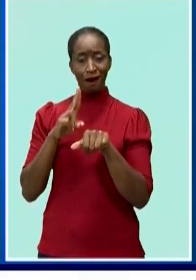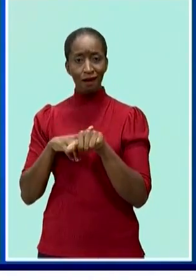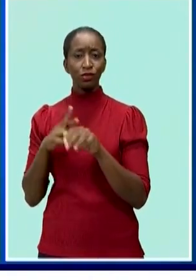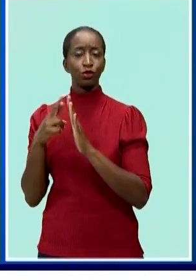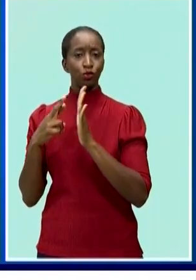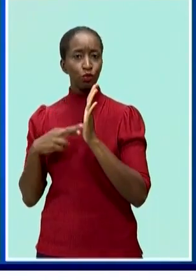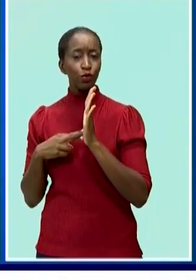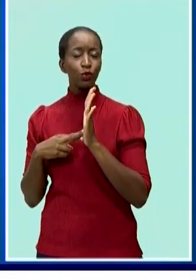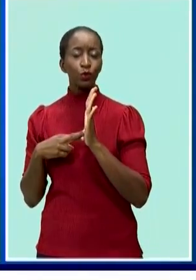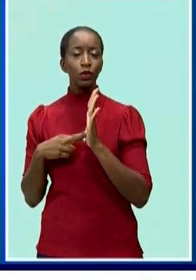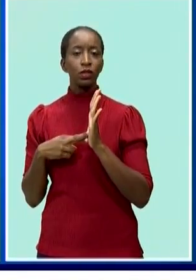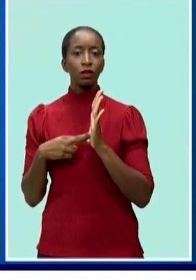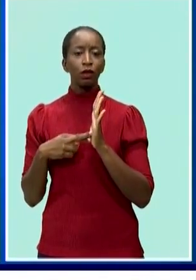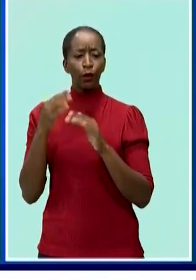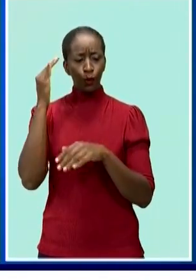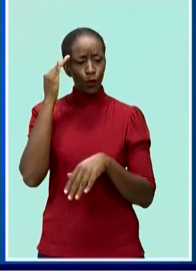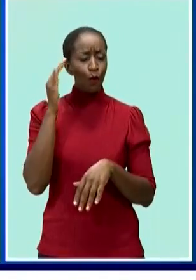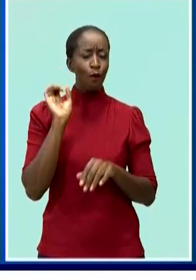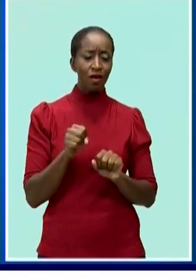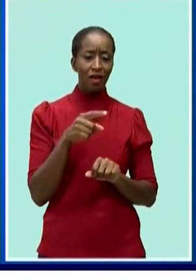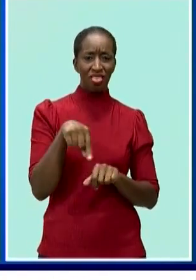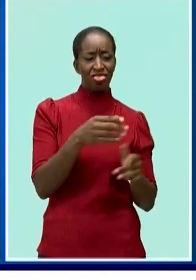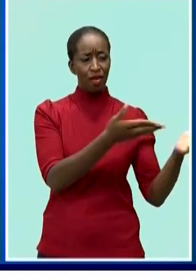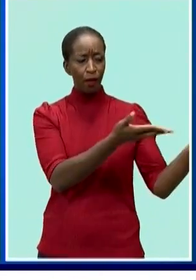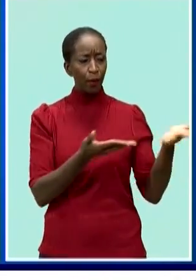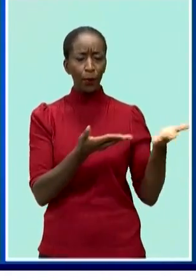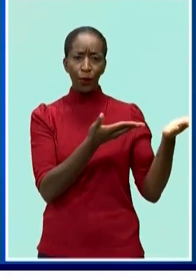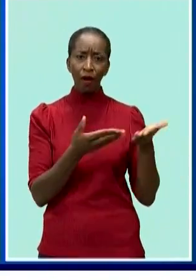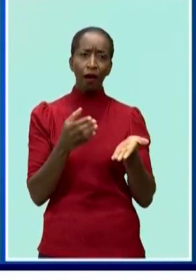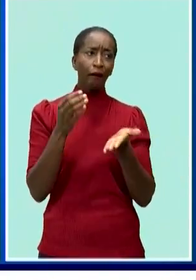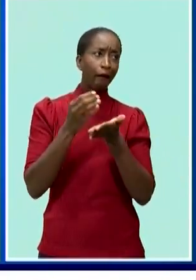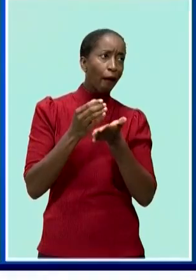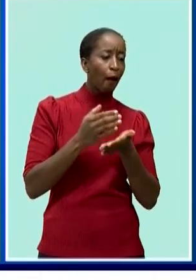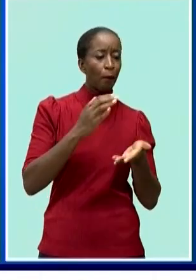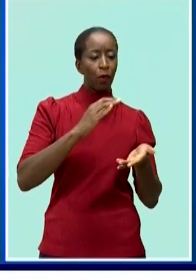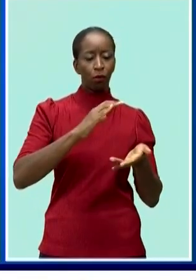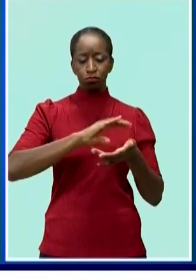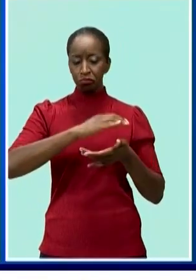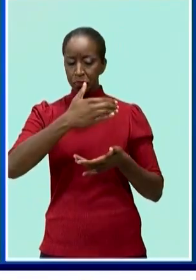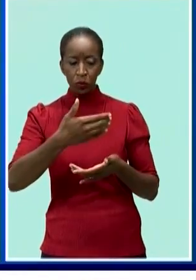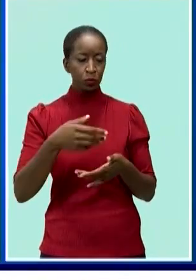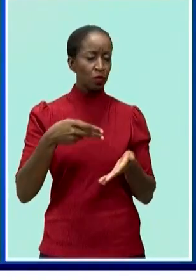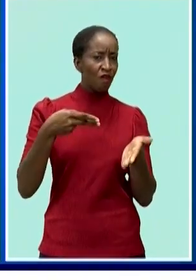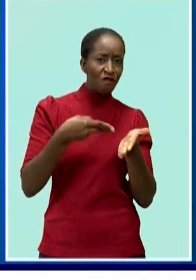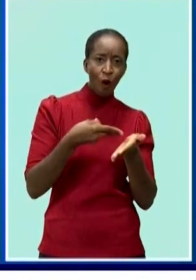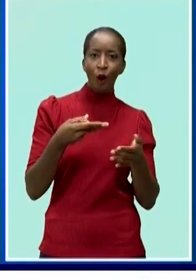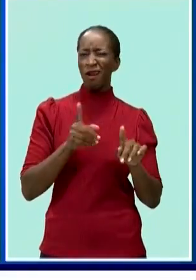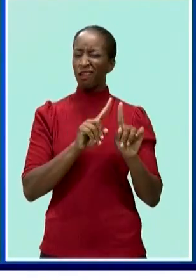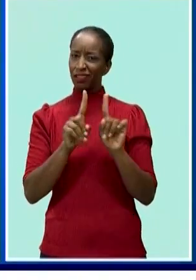end of this process, and that standard speaks to a minimal quality that's